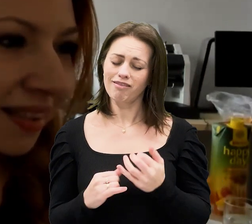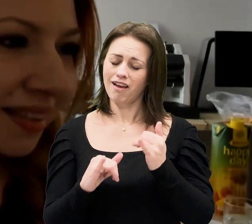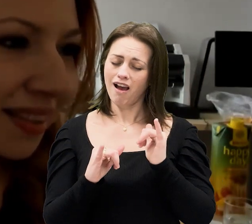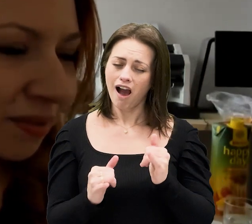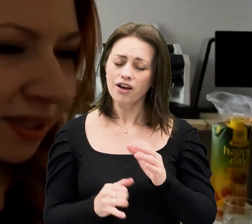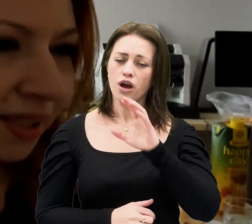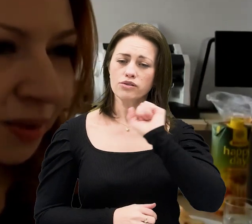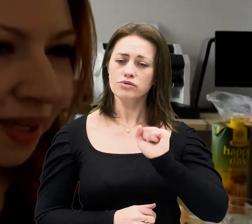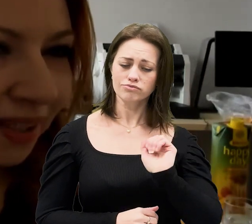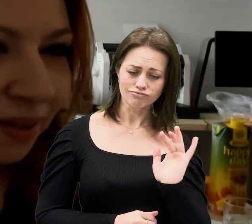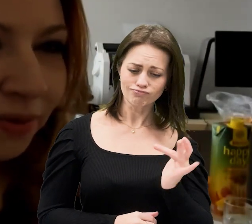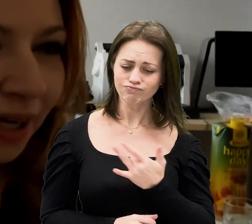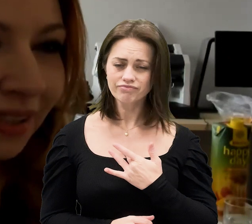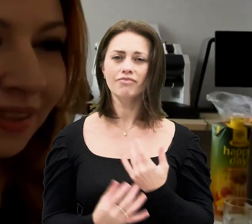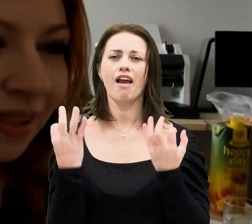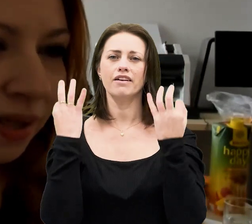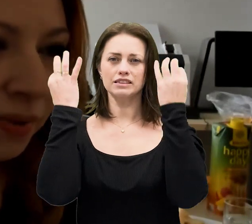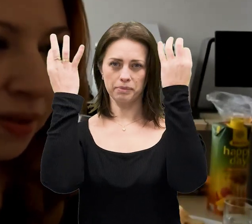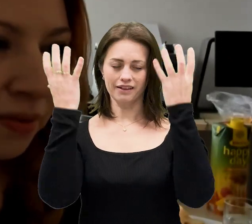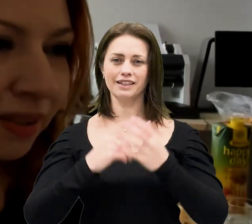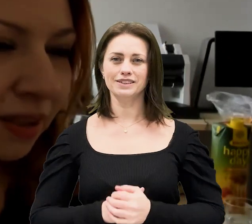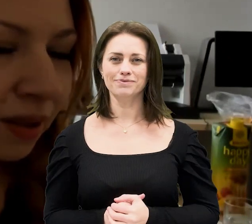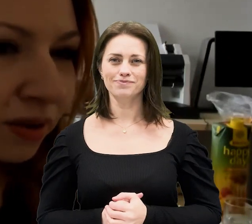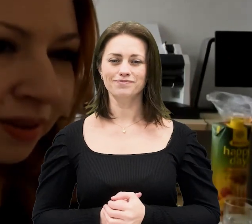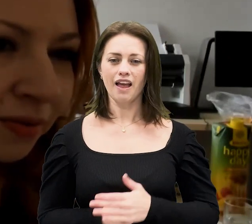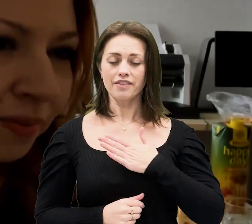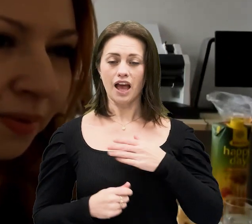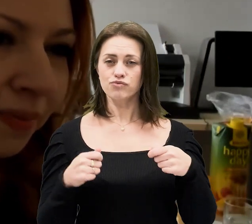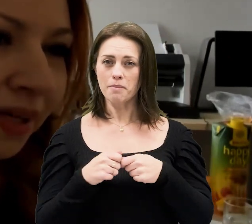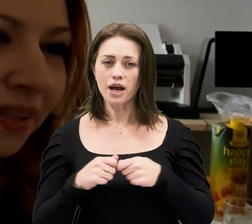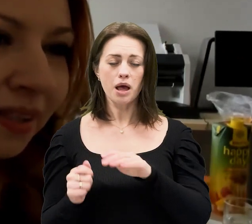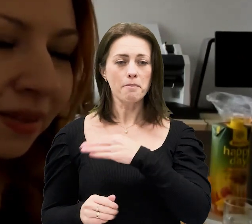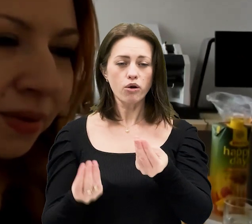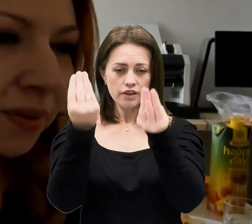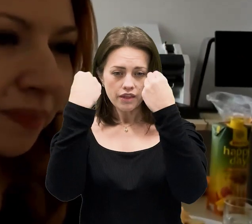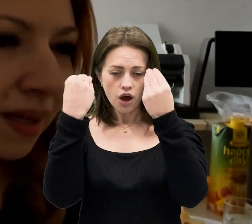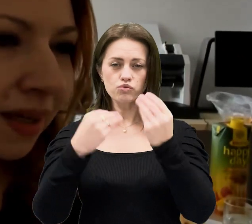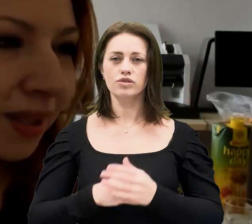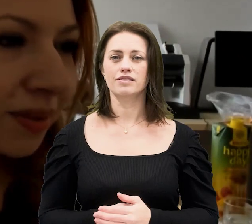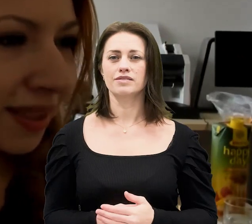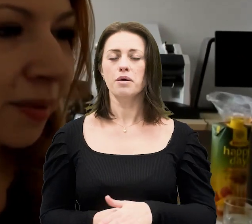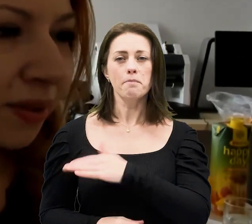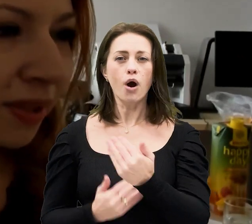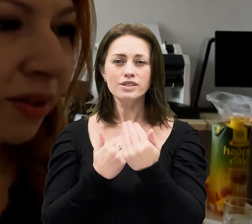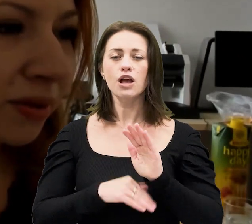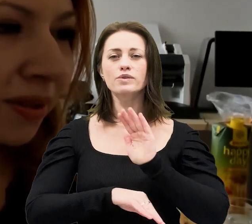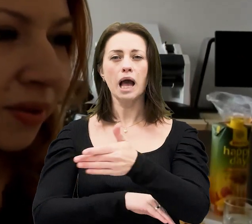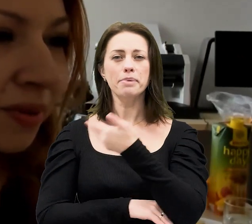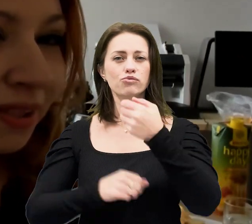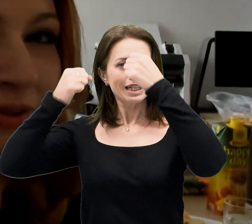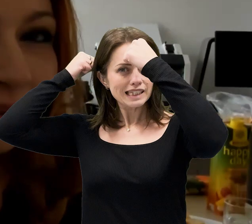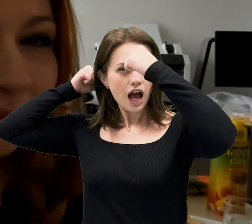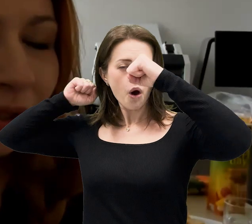but still very inspiring for us. We have learned a lot from our partners. So I would like to say a big thank you to